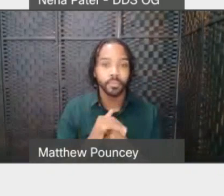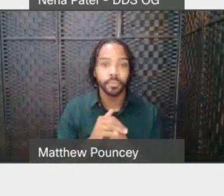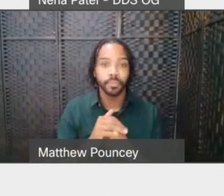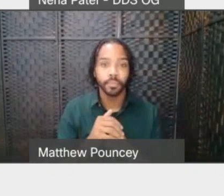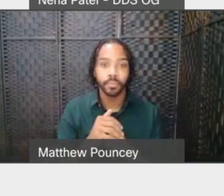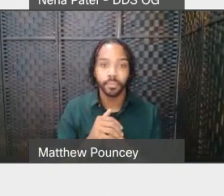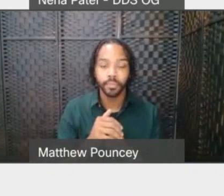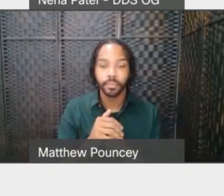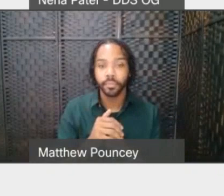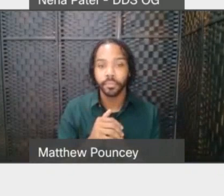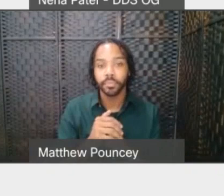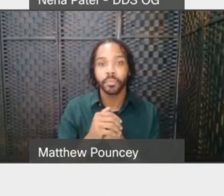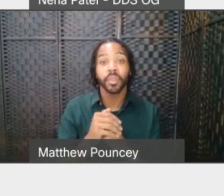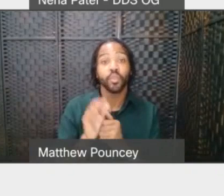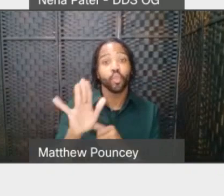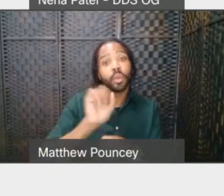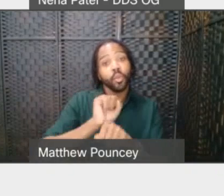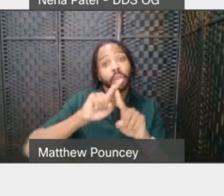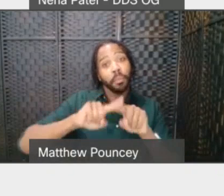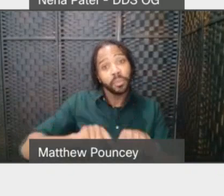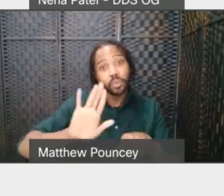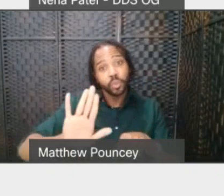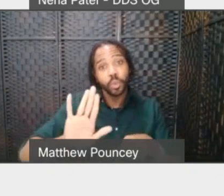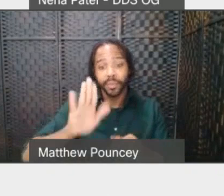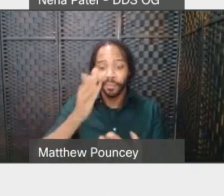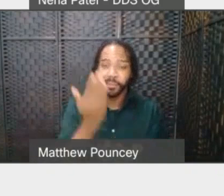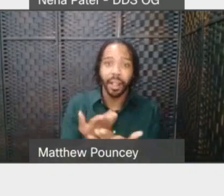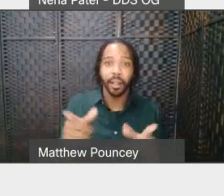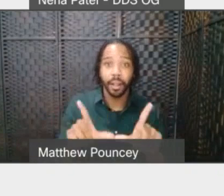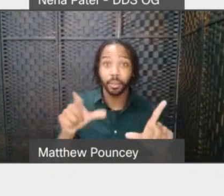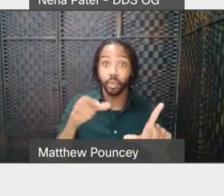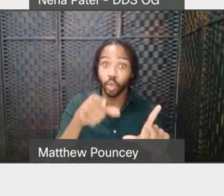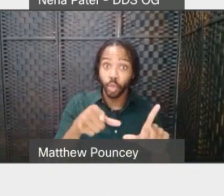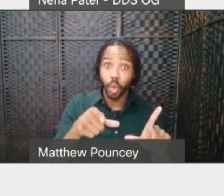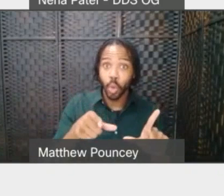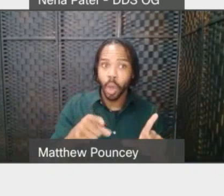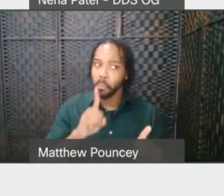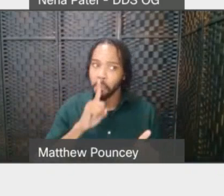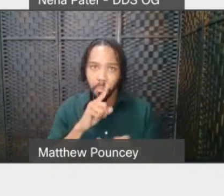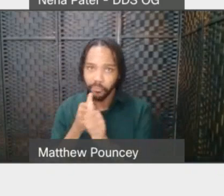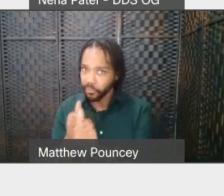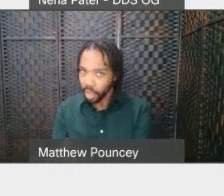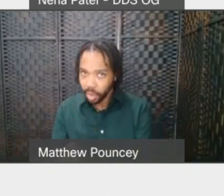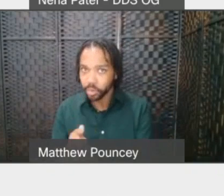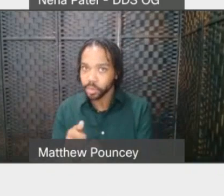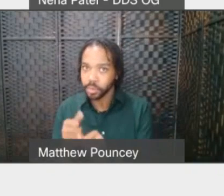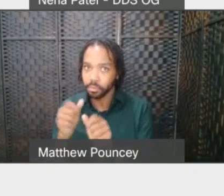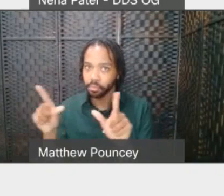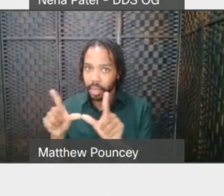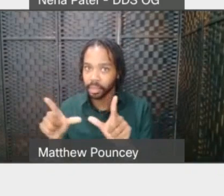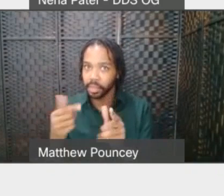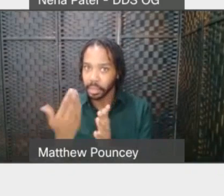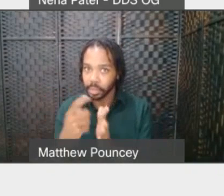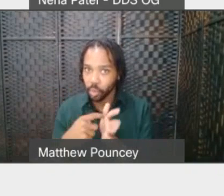predicated upon you having a valid license and you've done something that is not in compliance with the license under the regs, what is